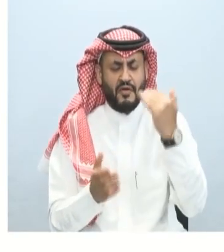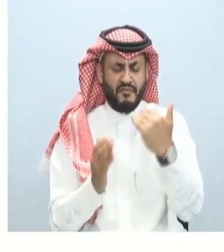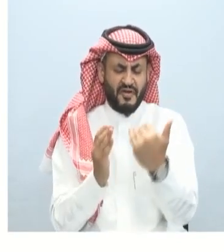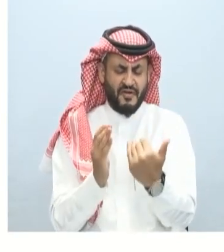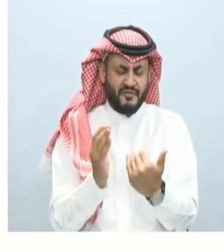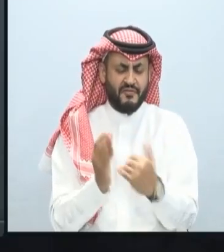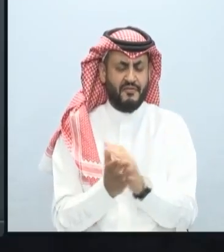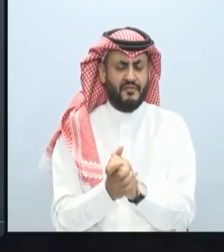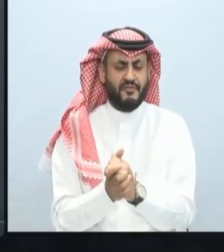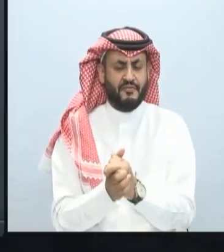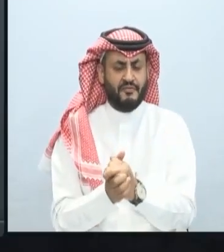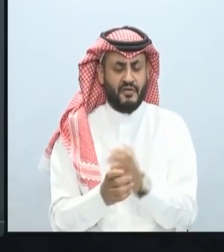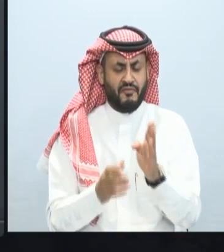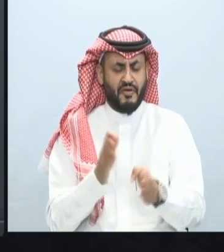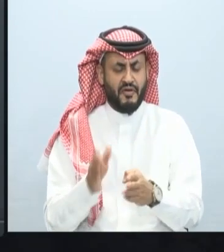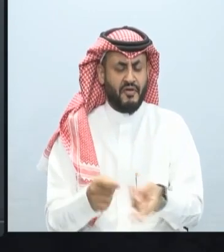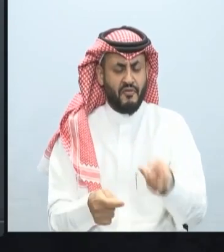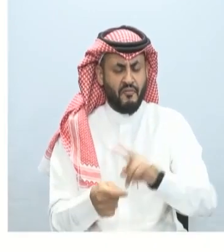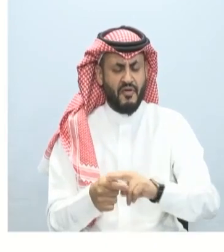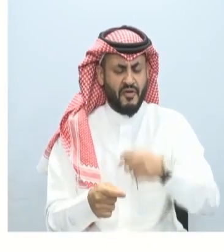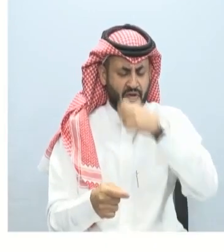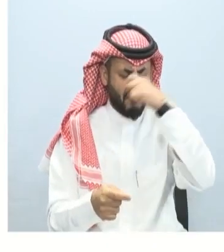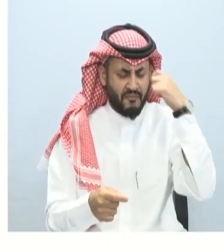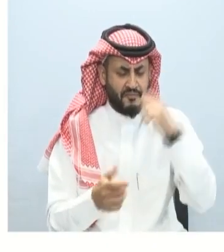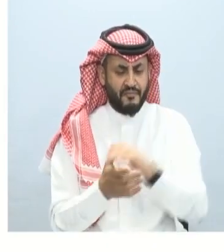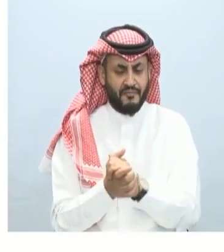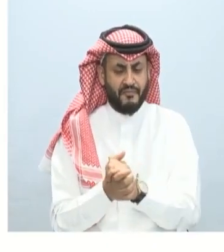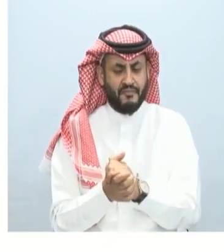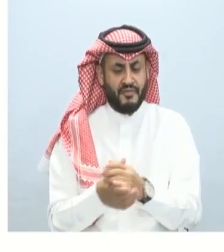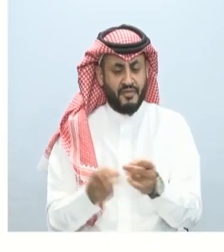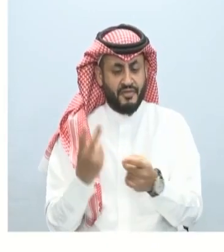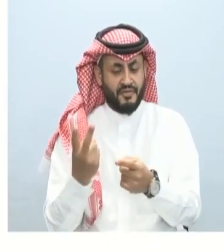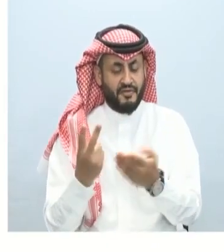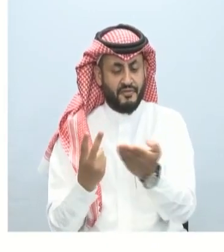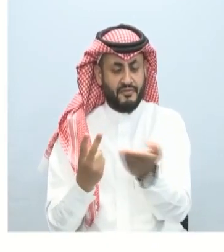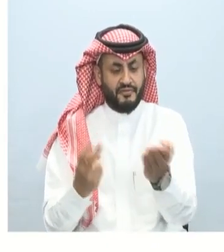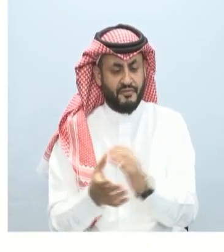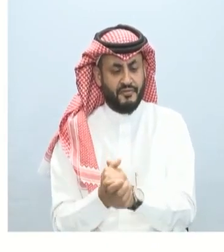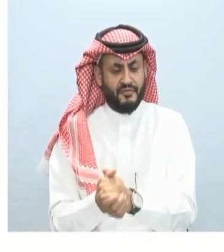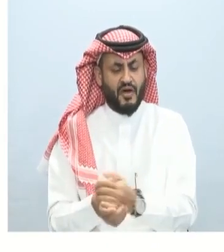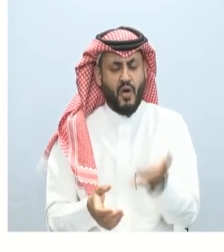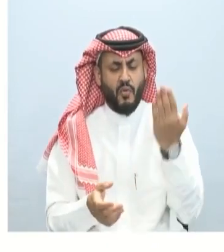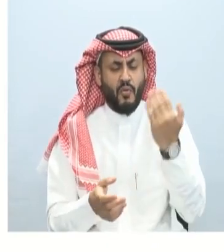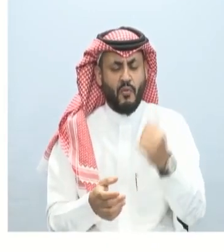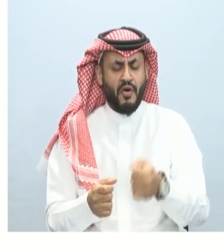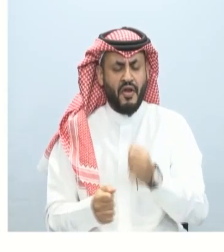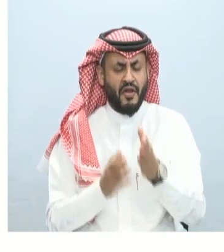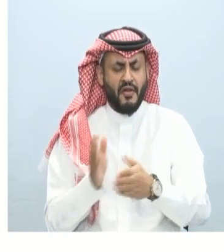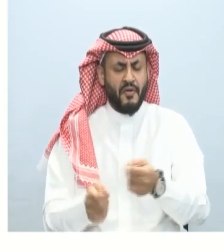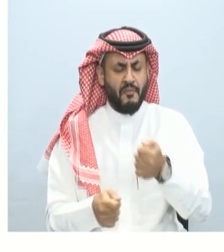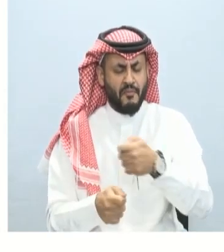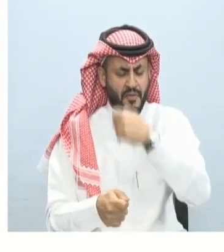I would exercise rigorously. Or I can say, when I was younger, I used to exercise